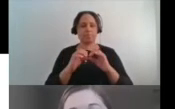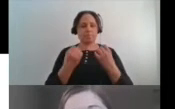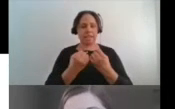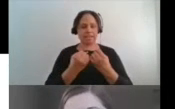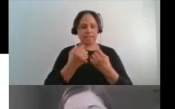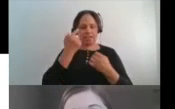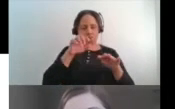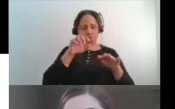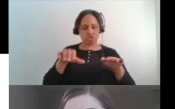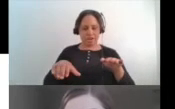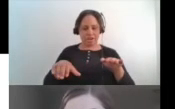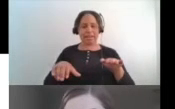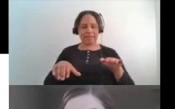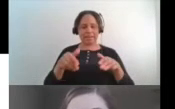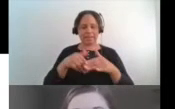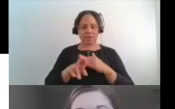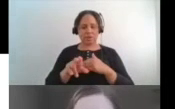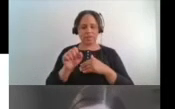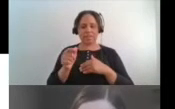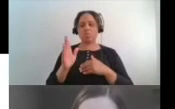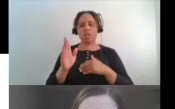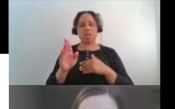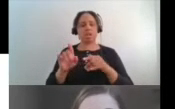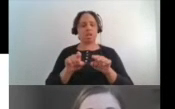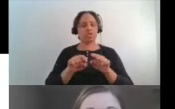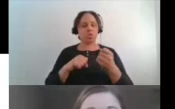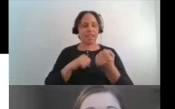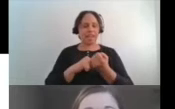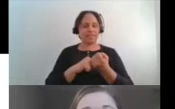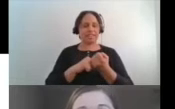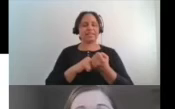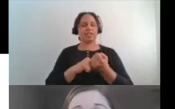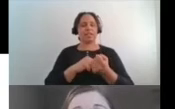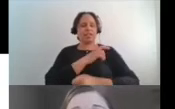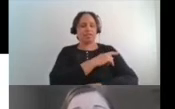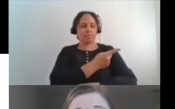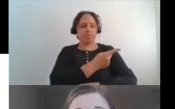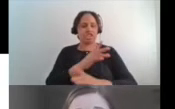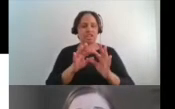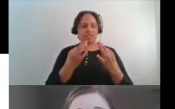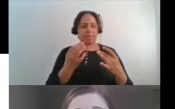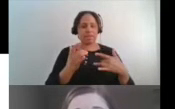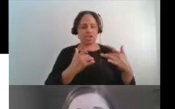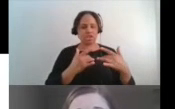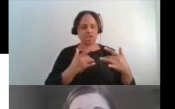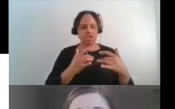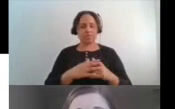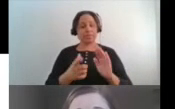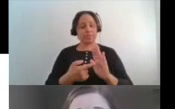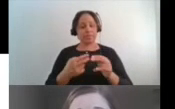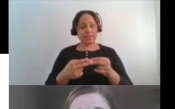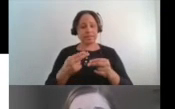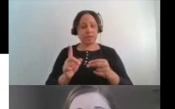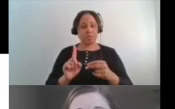will also be an advocate for patient and family concerns. And then this is just a slide of where to contact us